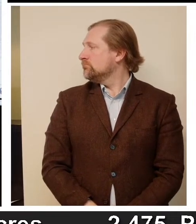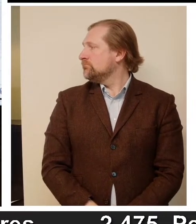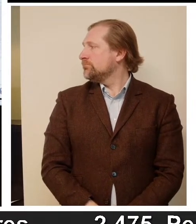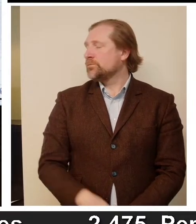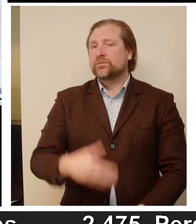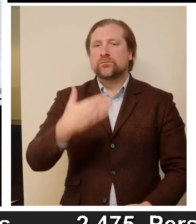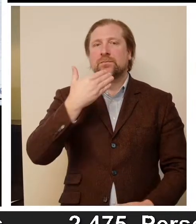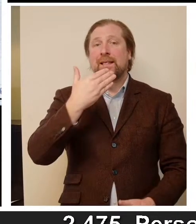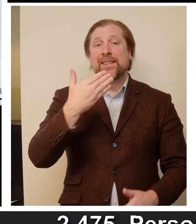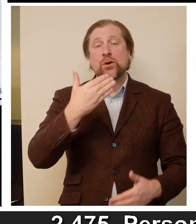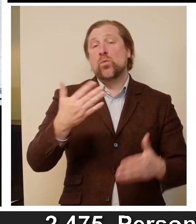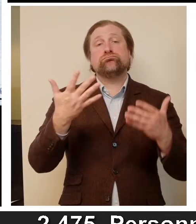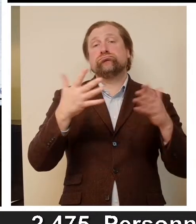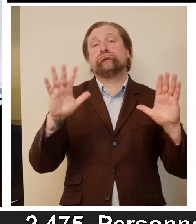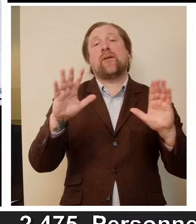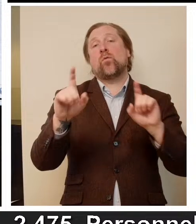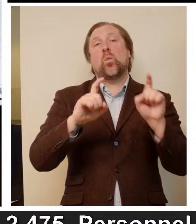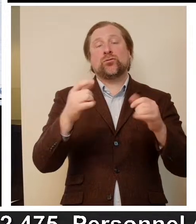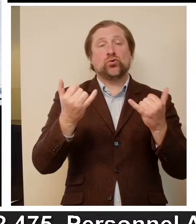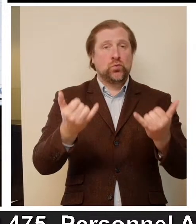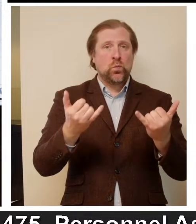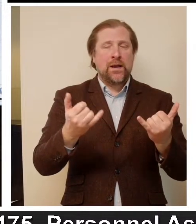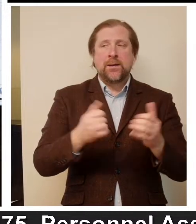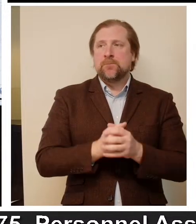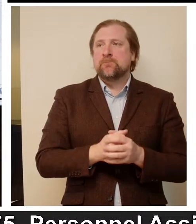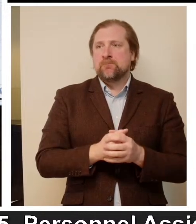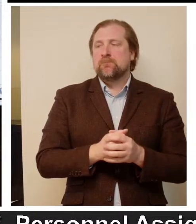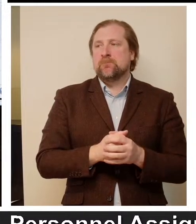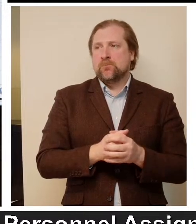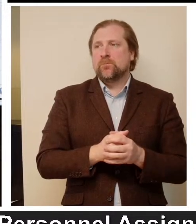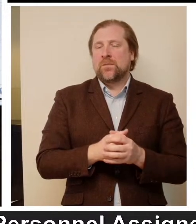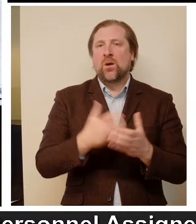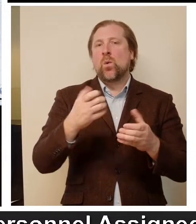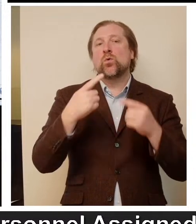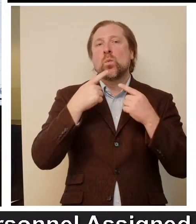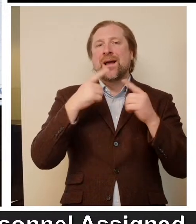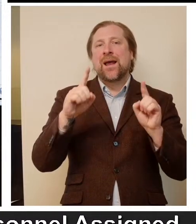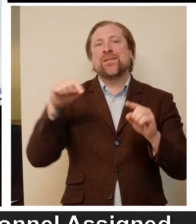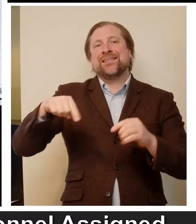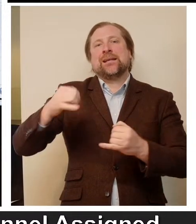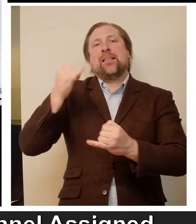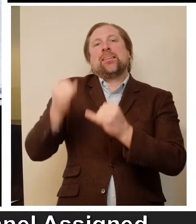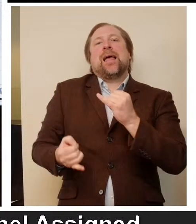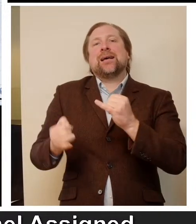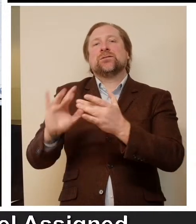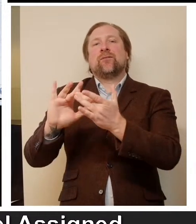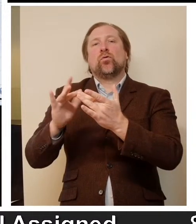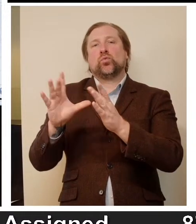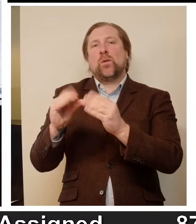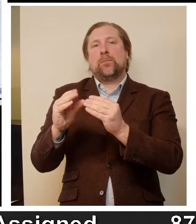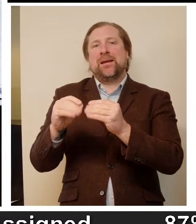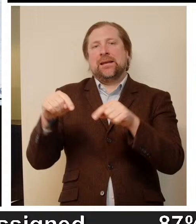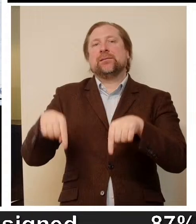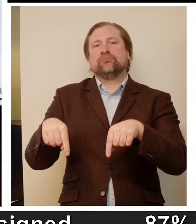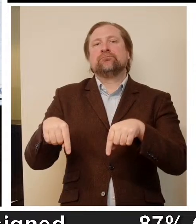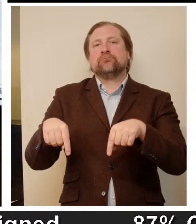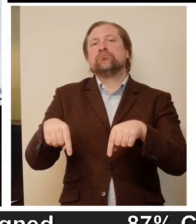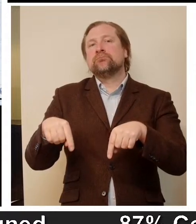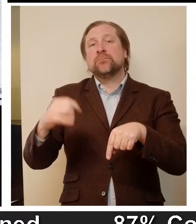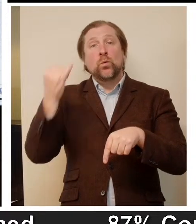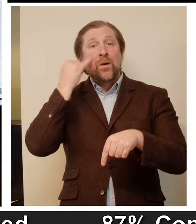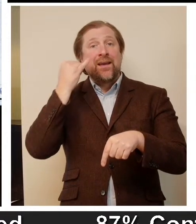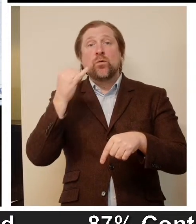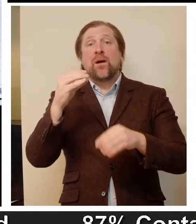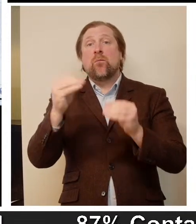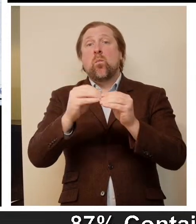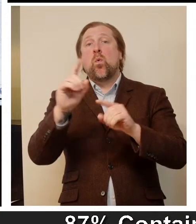Thank you. That's going to conclude our question and answer. And this, I'd just like to announce this will be our last virtual meeting. If you have